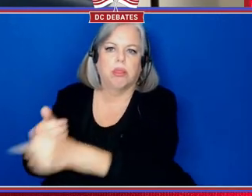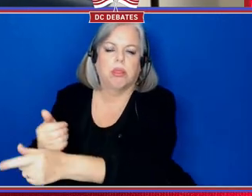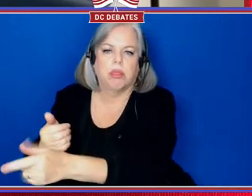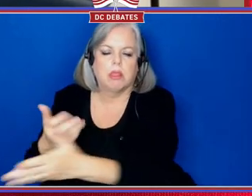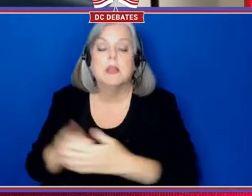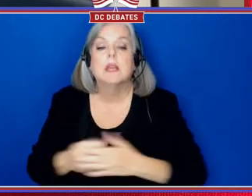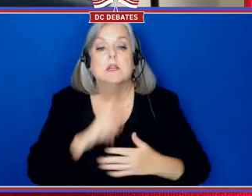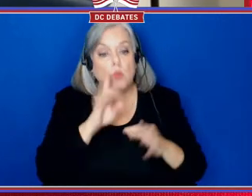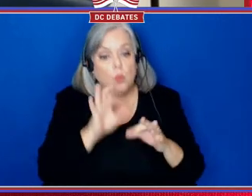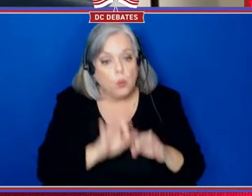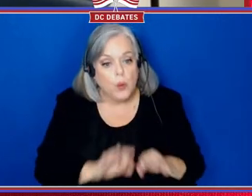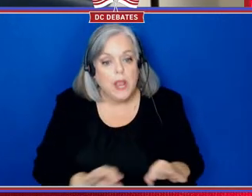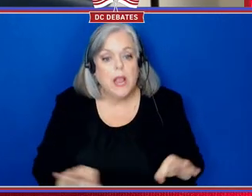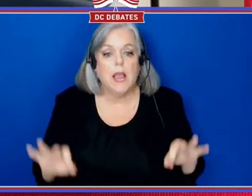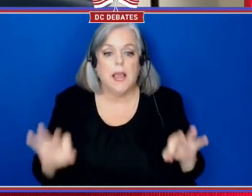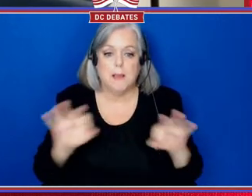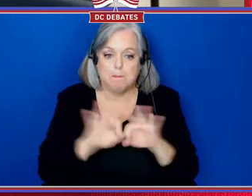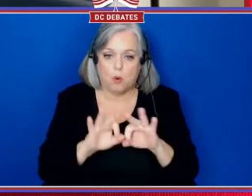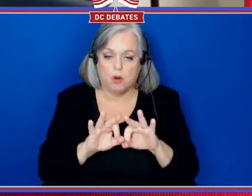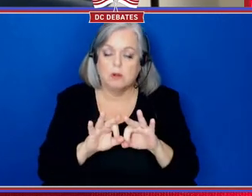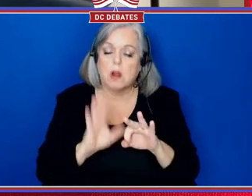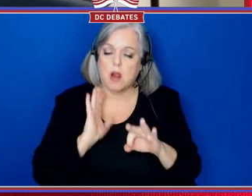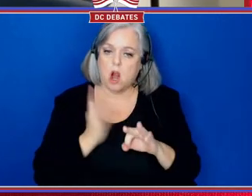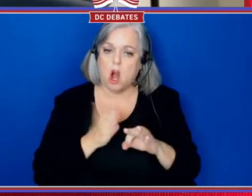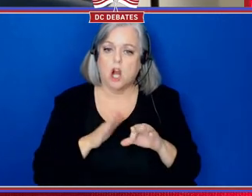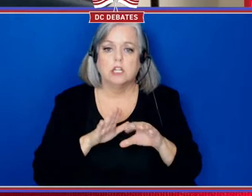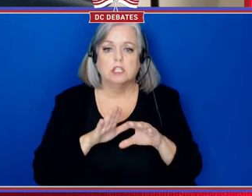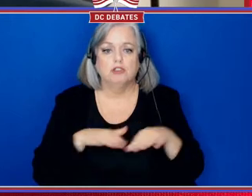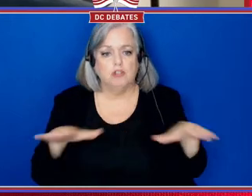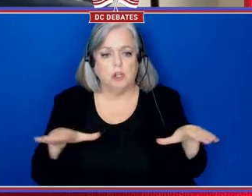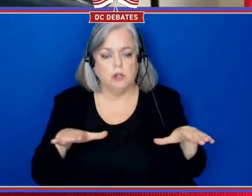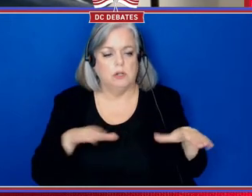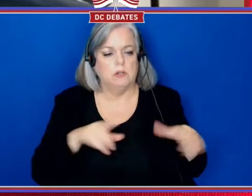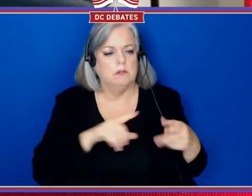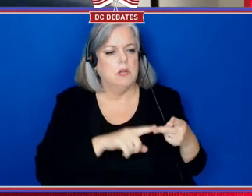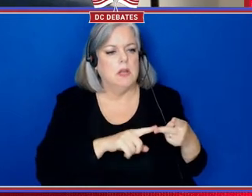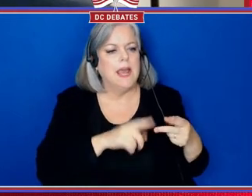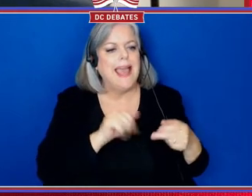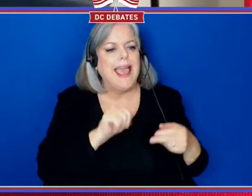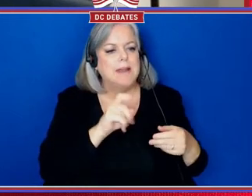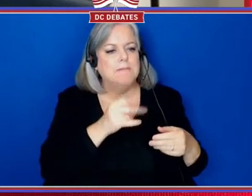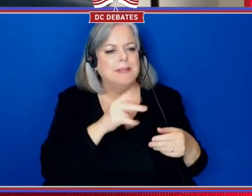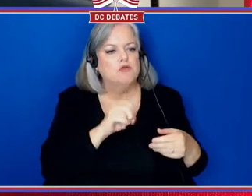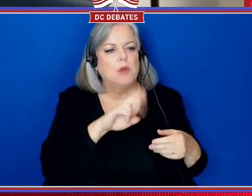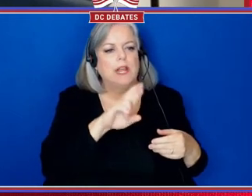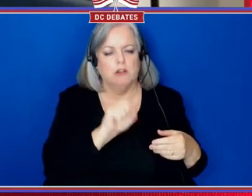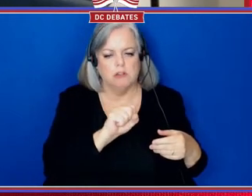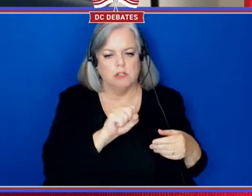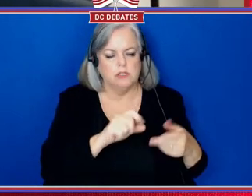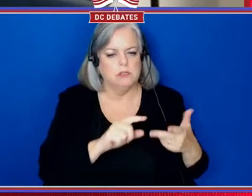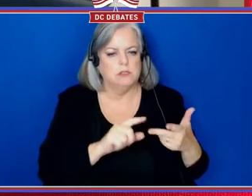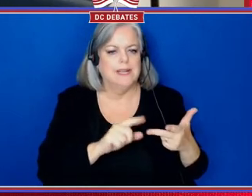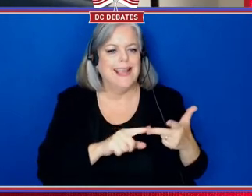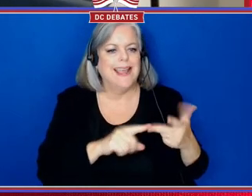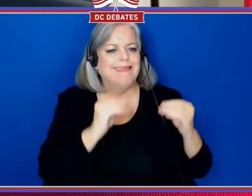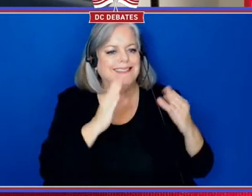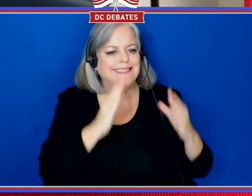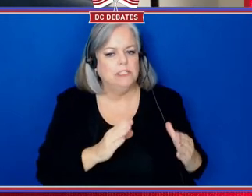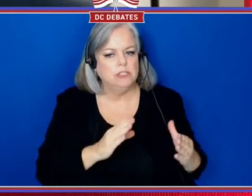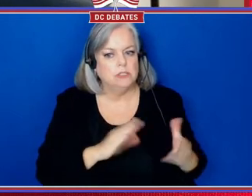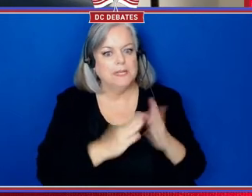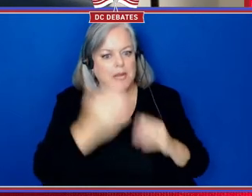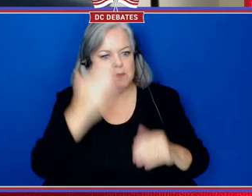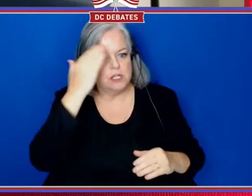important that our children, our administrators, and our teachers get to know the public safety officials in their